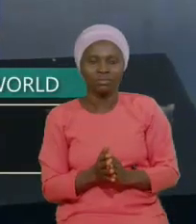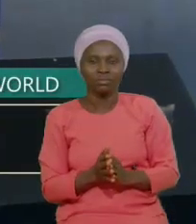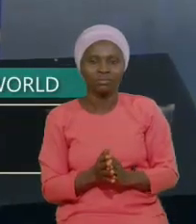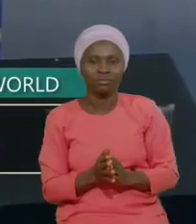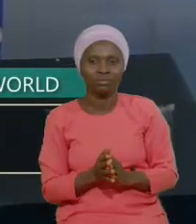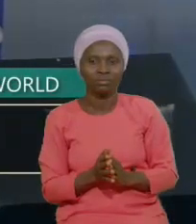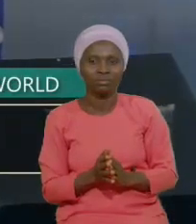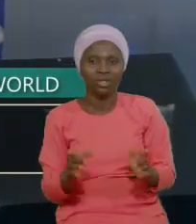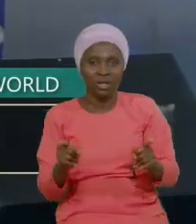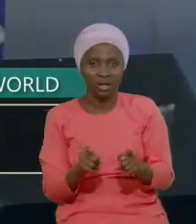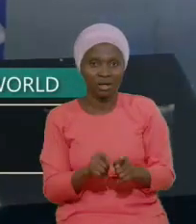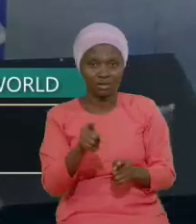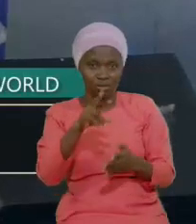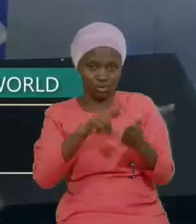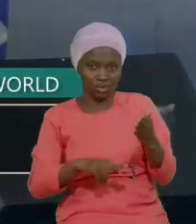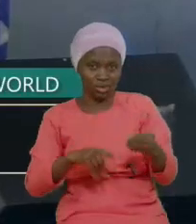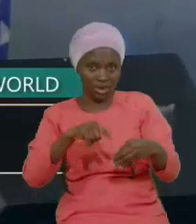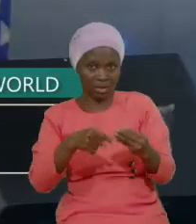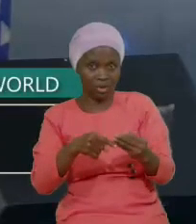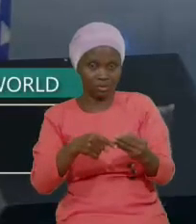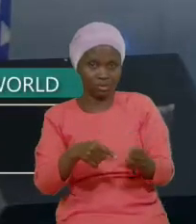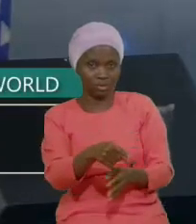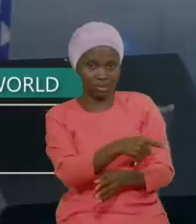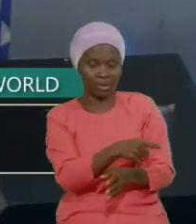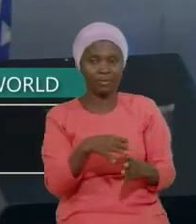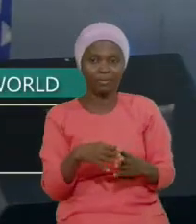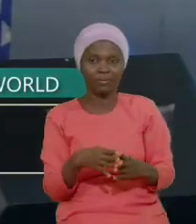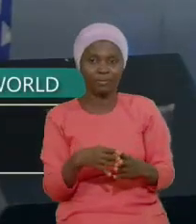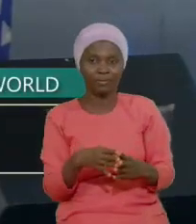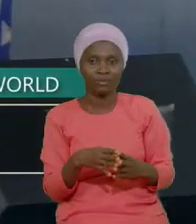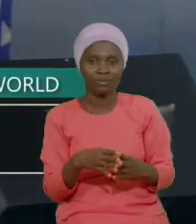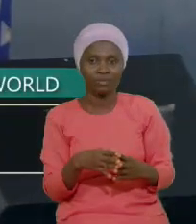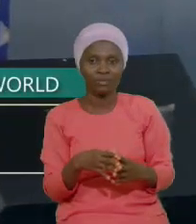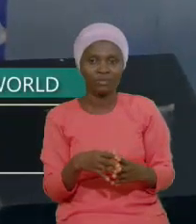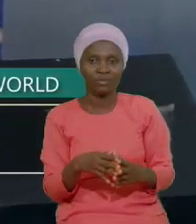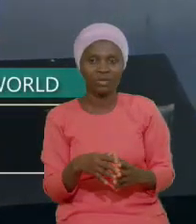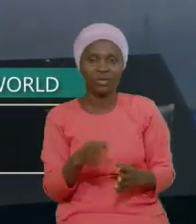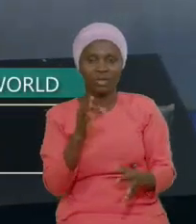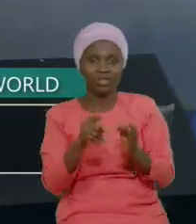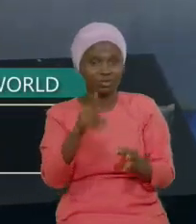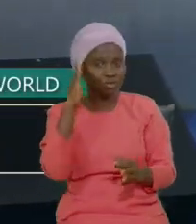As you read about them, you will find, I found a man.